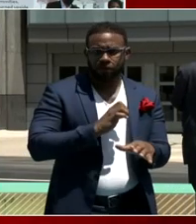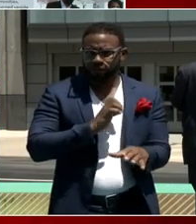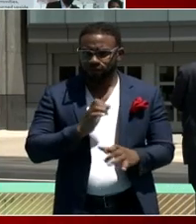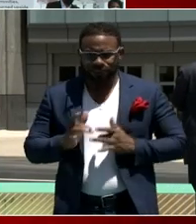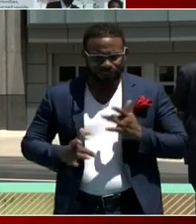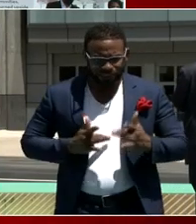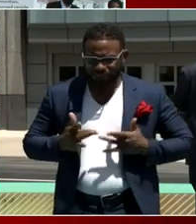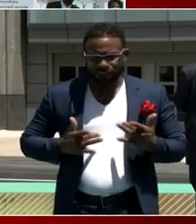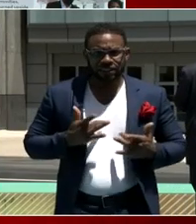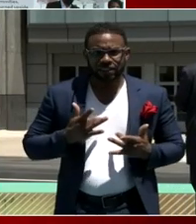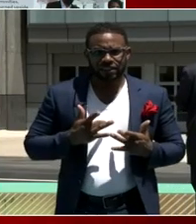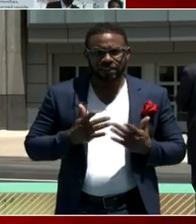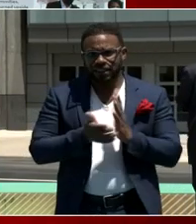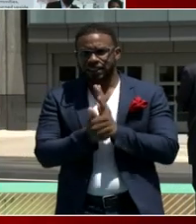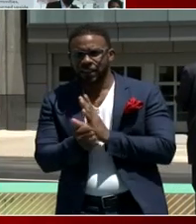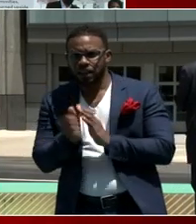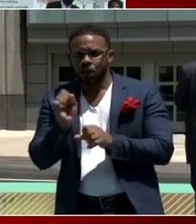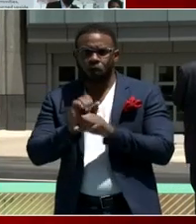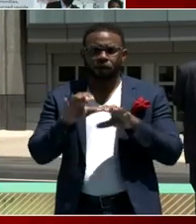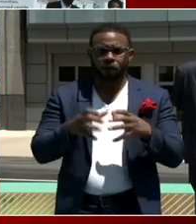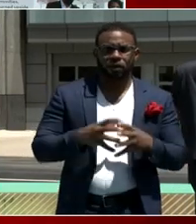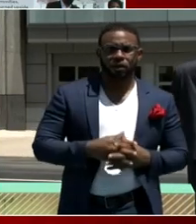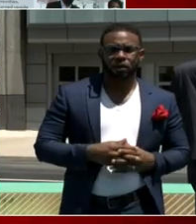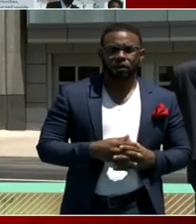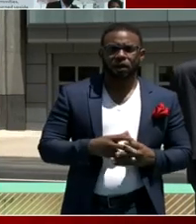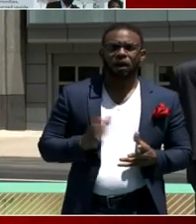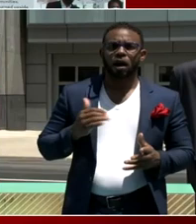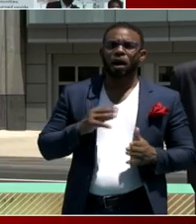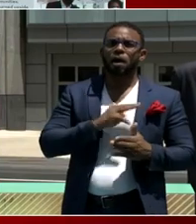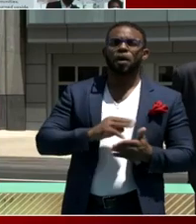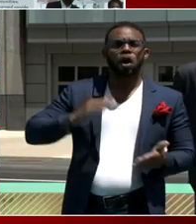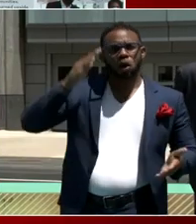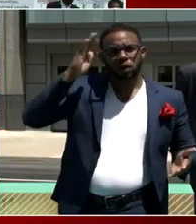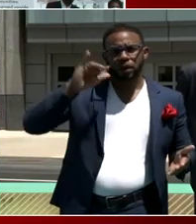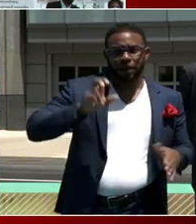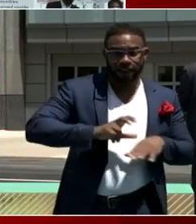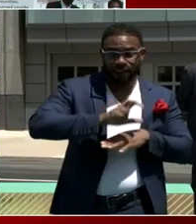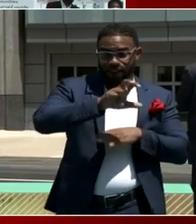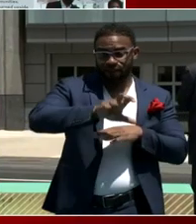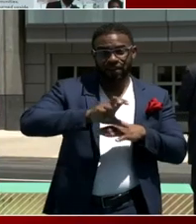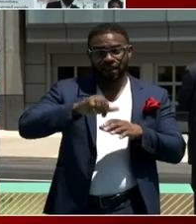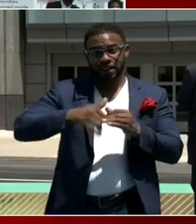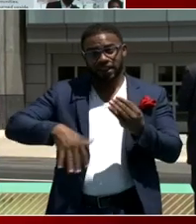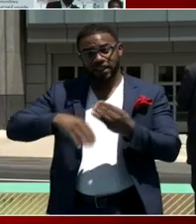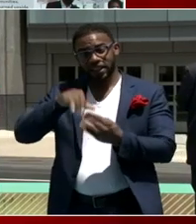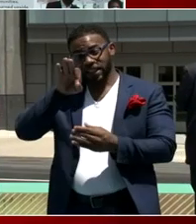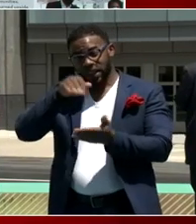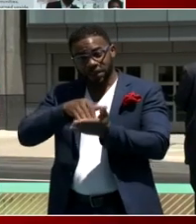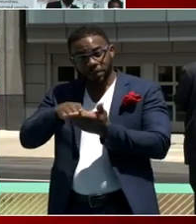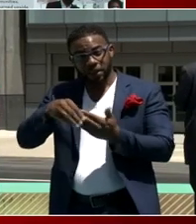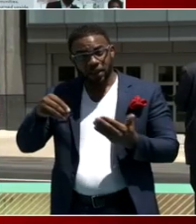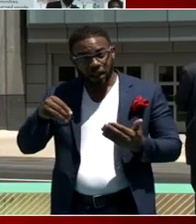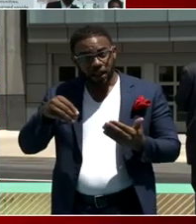energetic and talented workforce. Our mayor knows that by investing an additional $9 million in